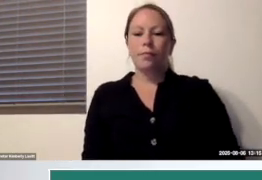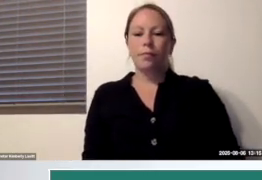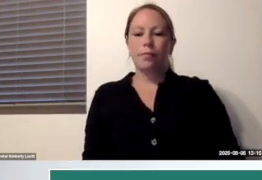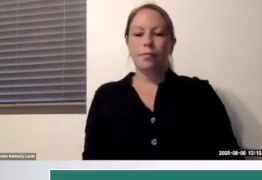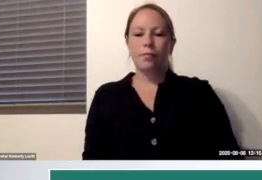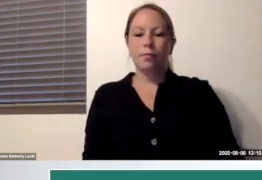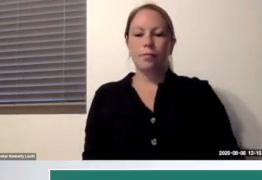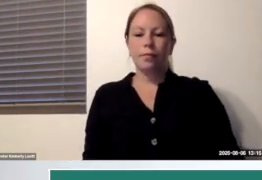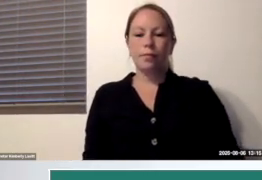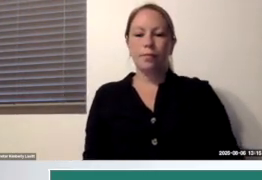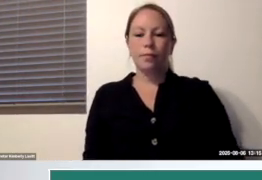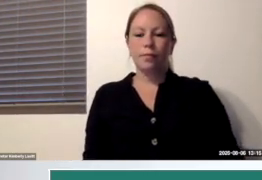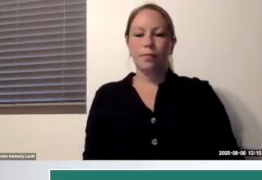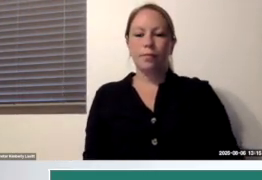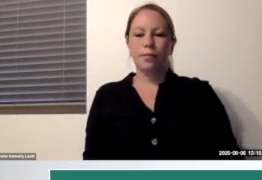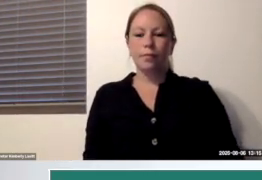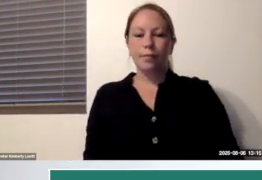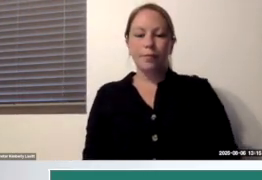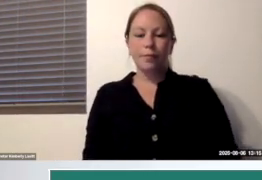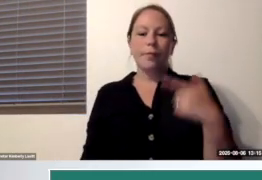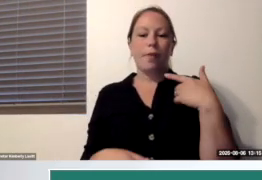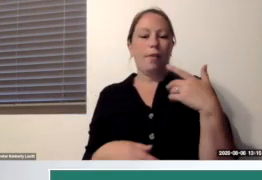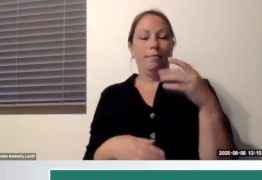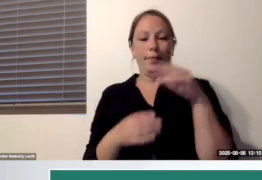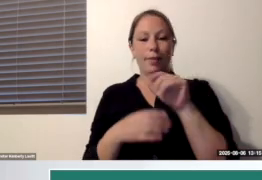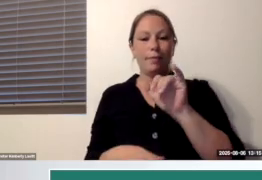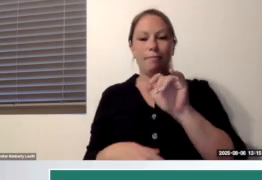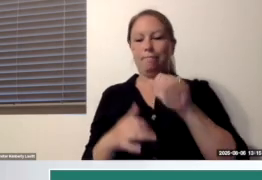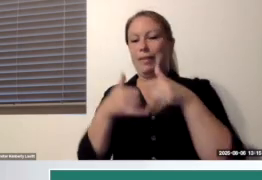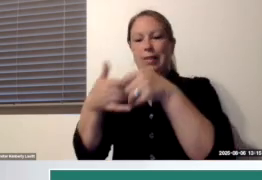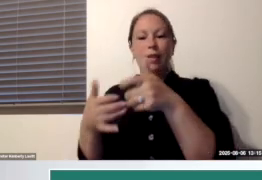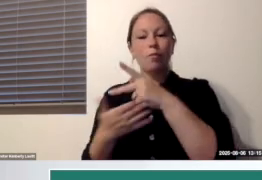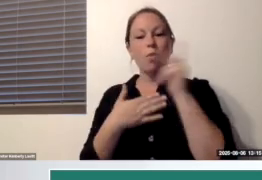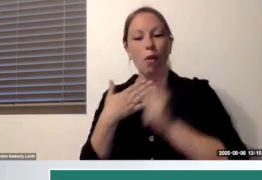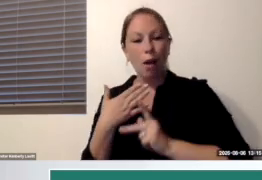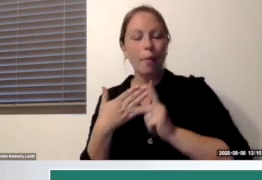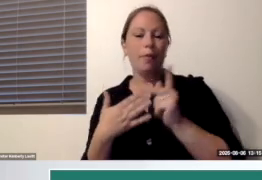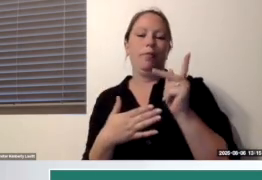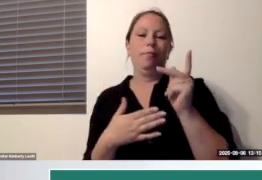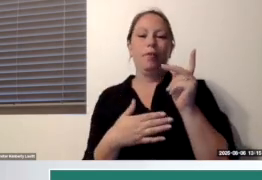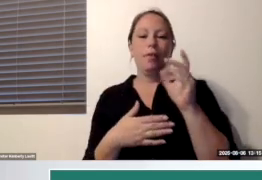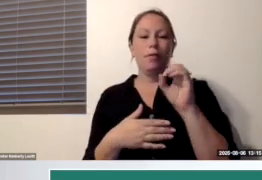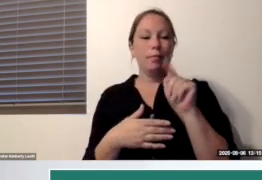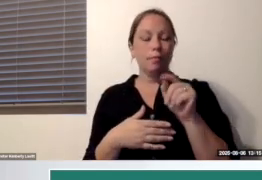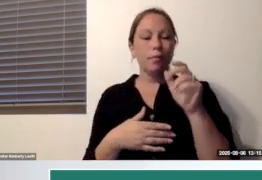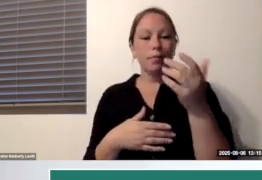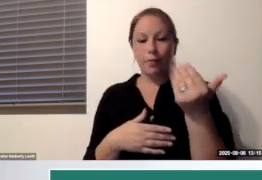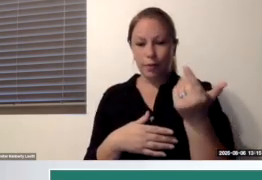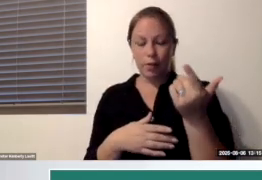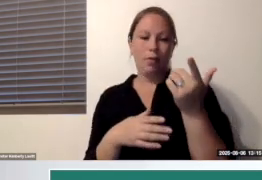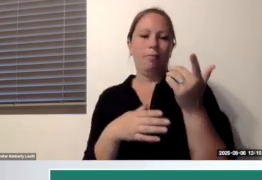This slide updates the clean transportation incentive appropriations based on the budget passed on June 15th. Note that all amounts are